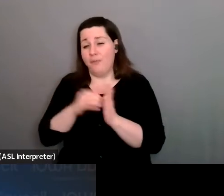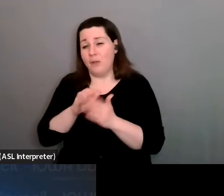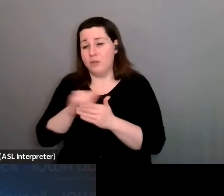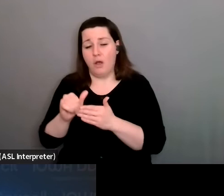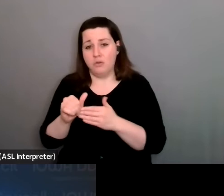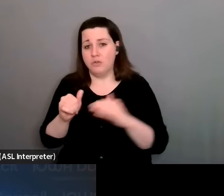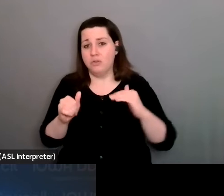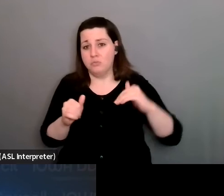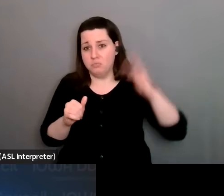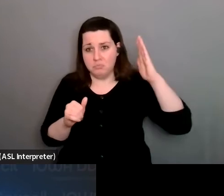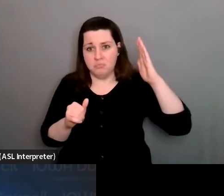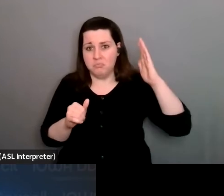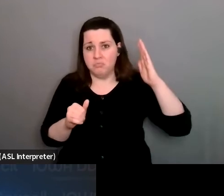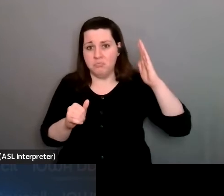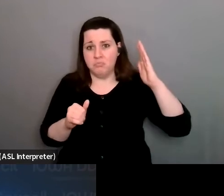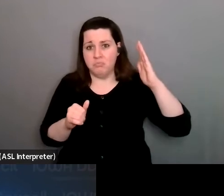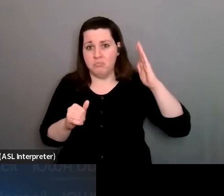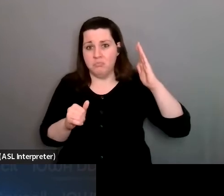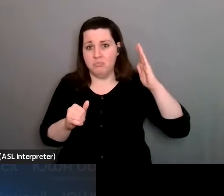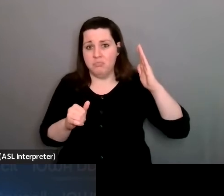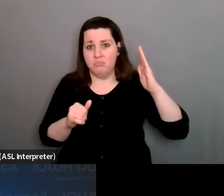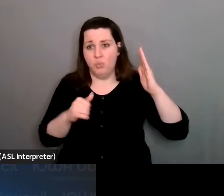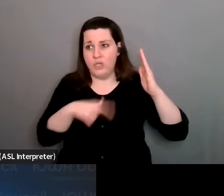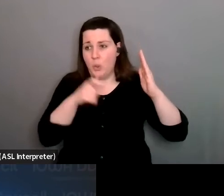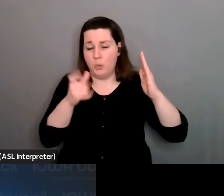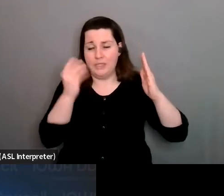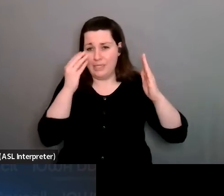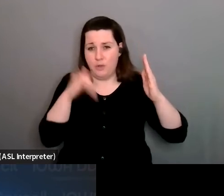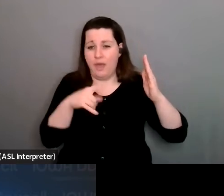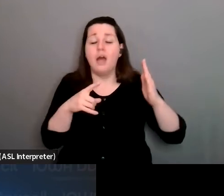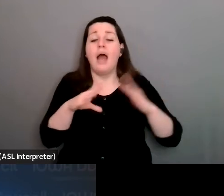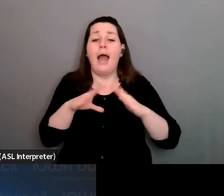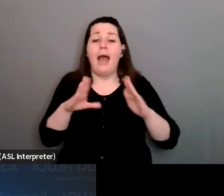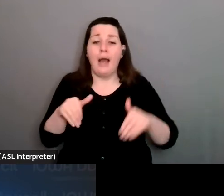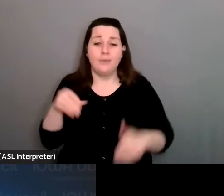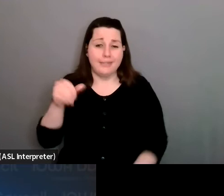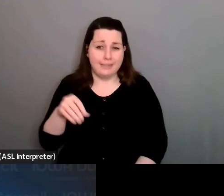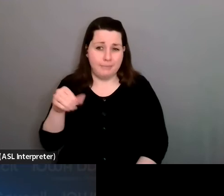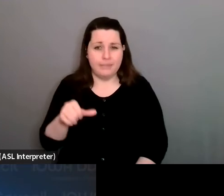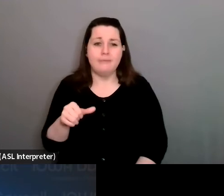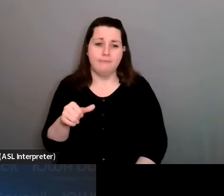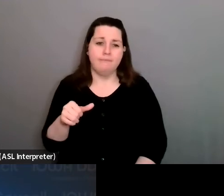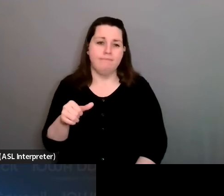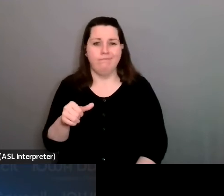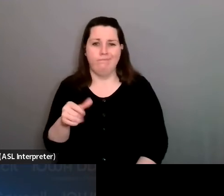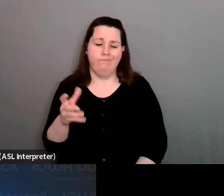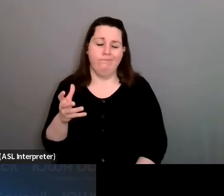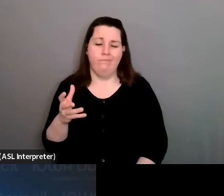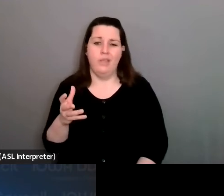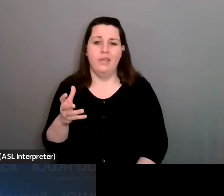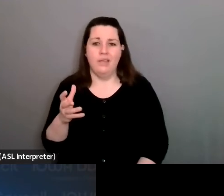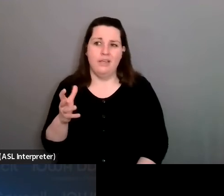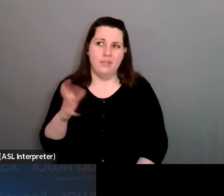not, it's not considered. Housing expenses, there is a kind of a special little glitch with